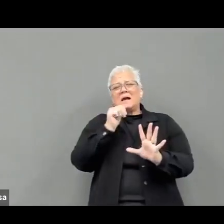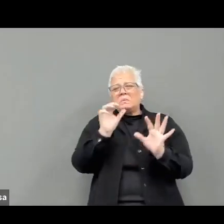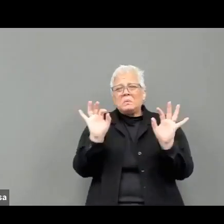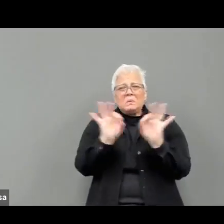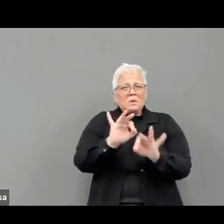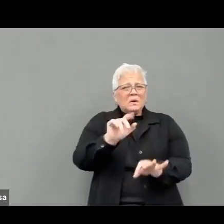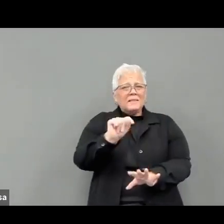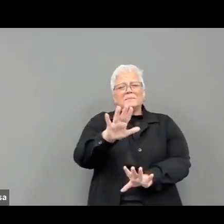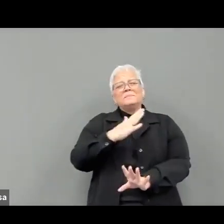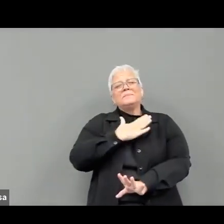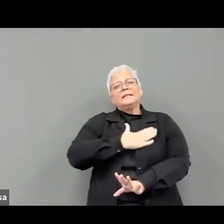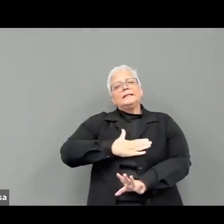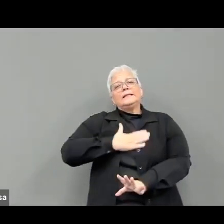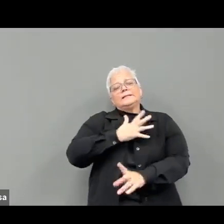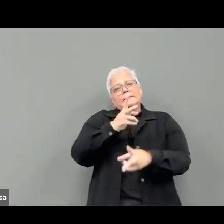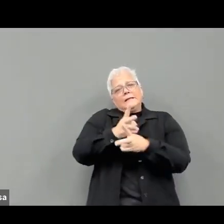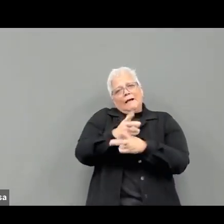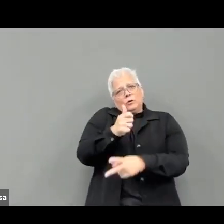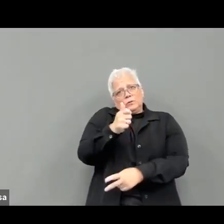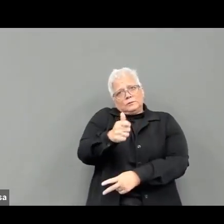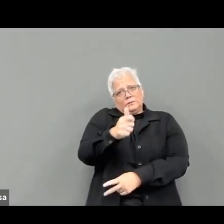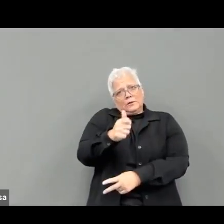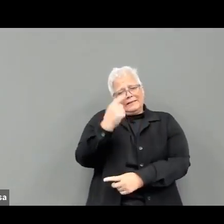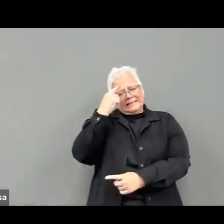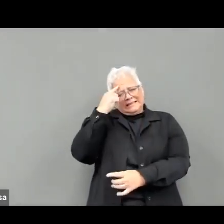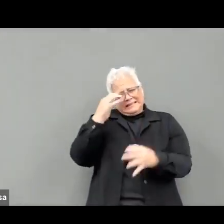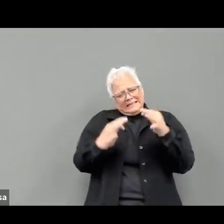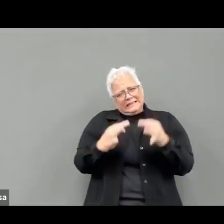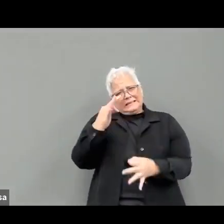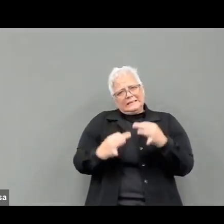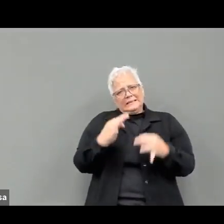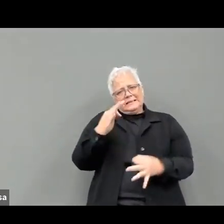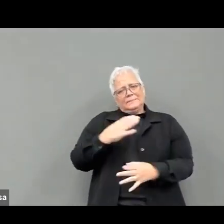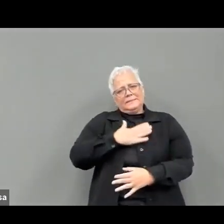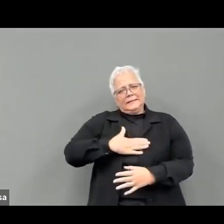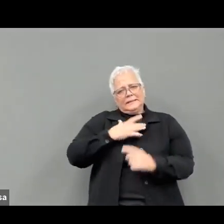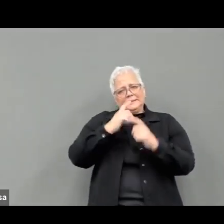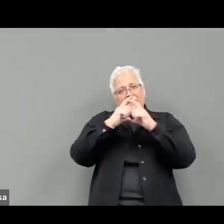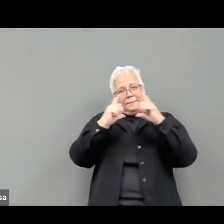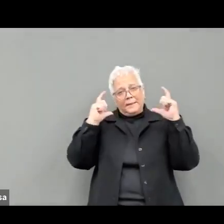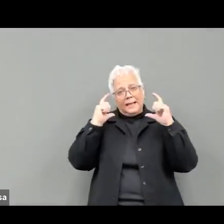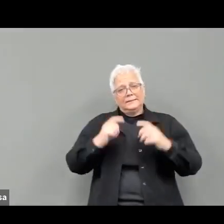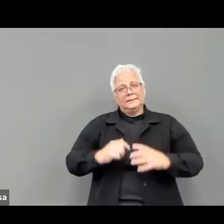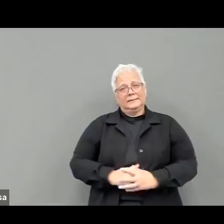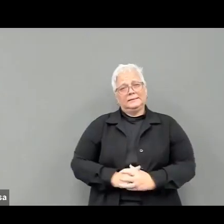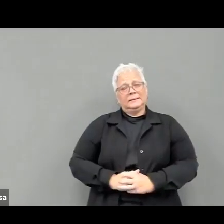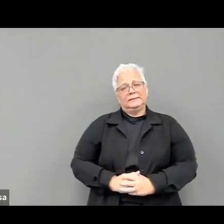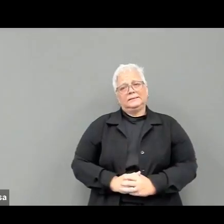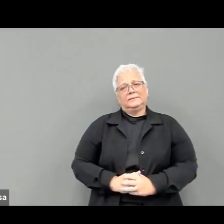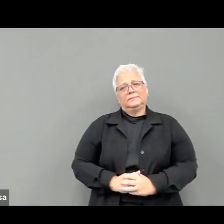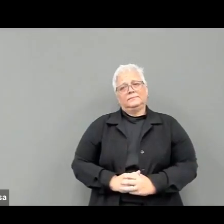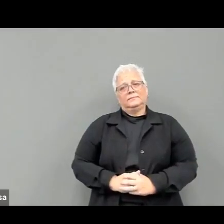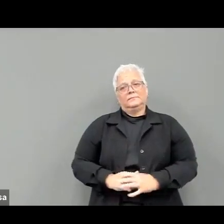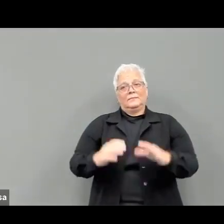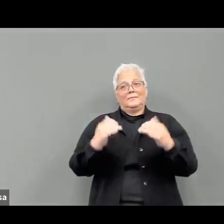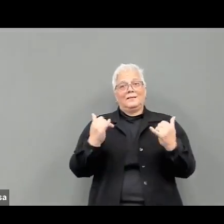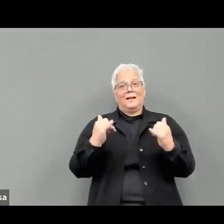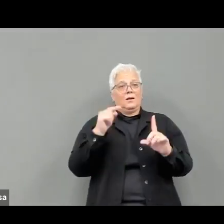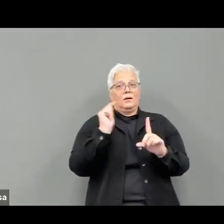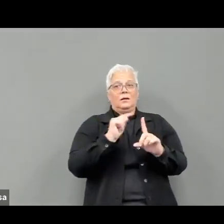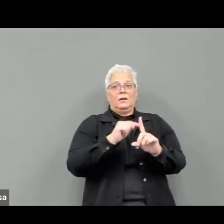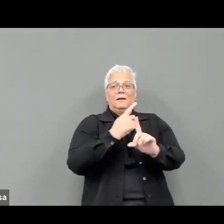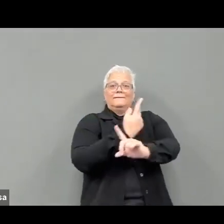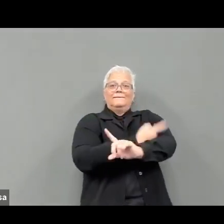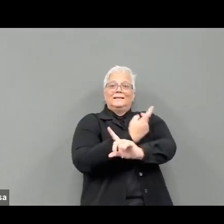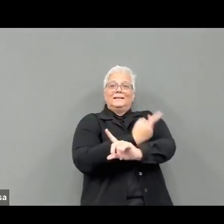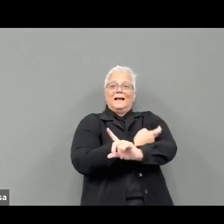comes to vaccinations, I want to again thank the State Department of Health, the Tulsa Health Department, all the